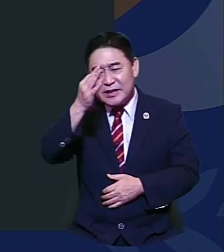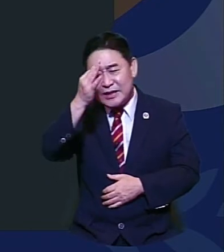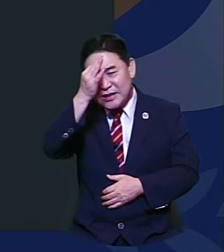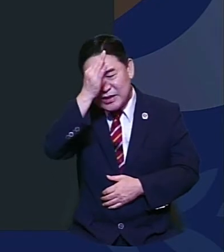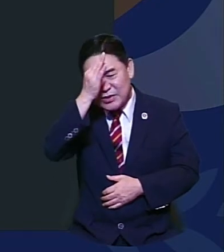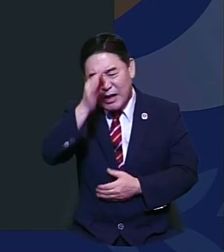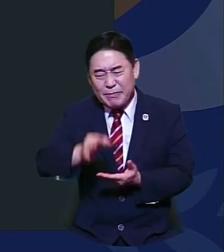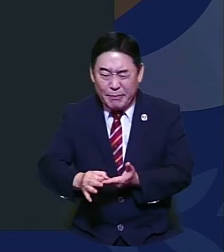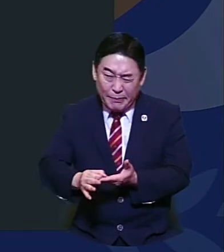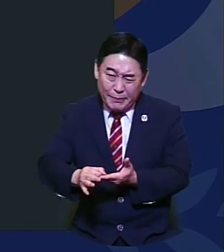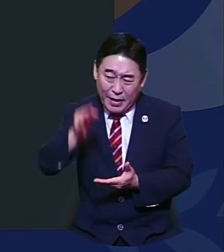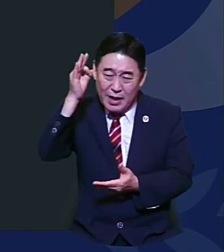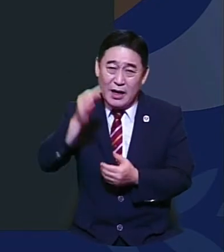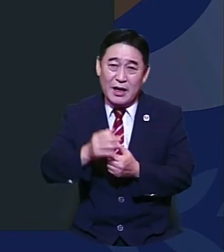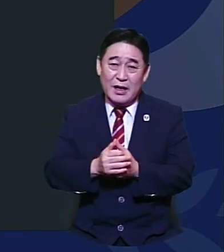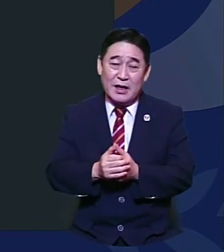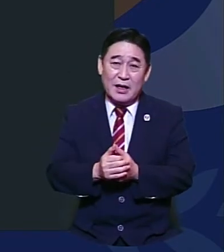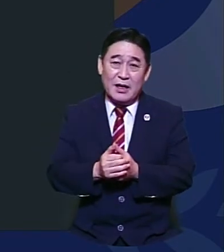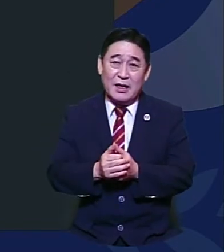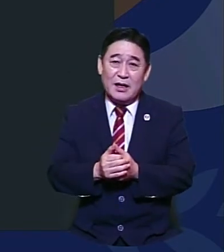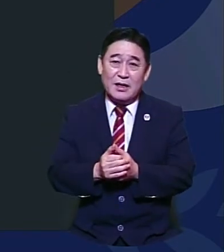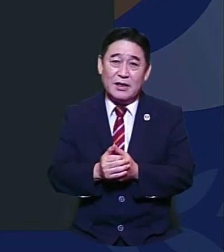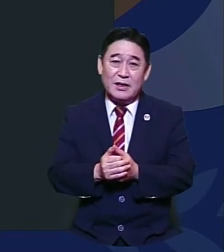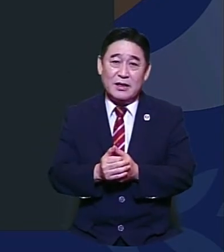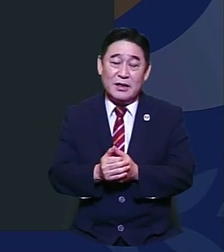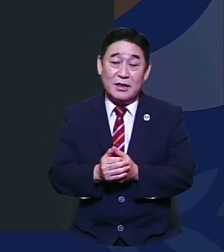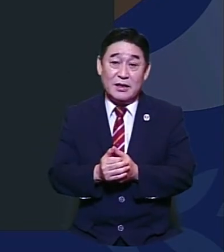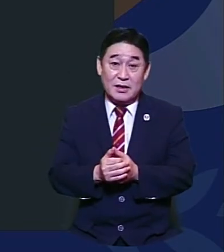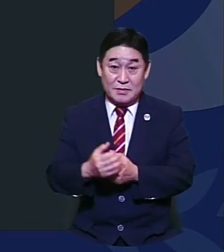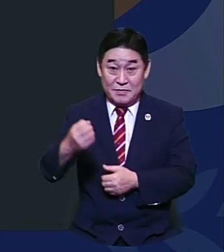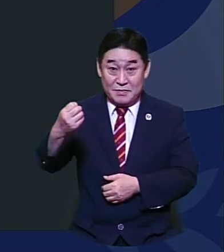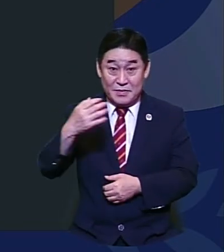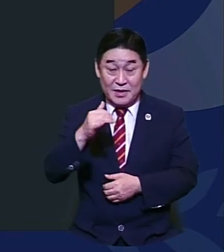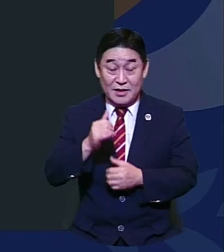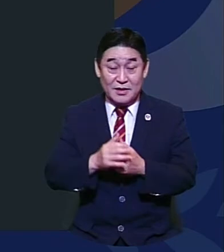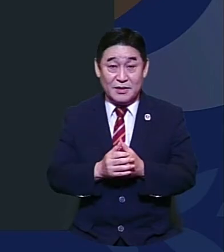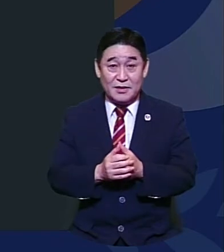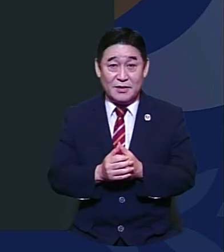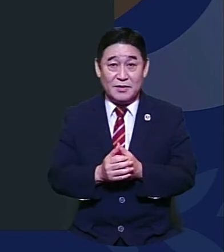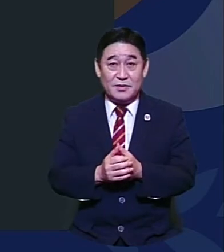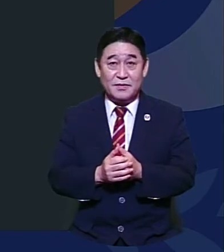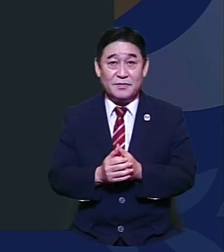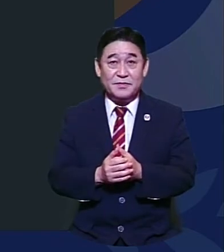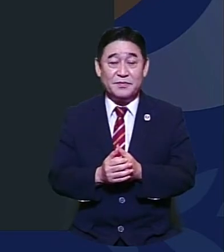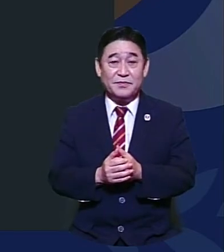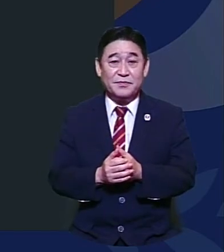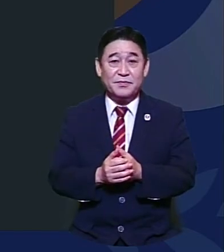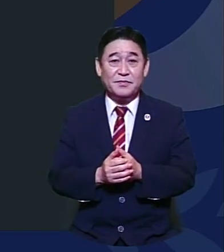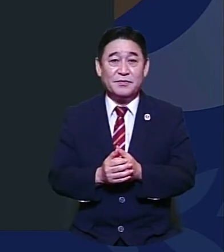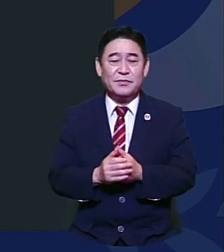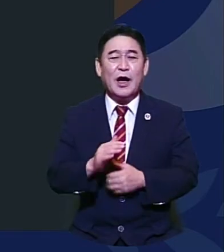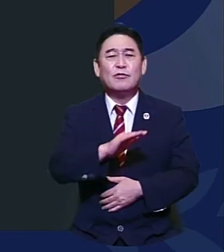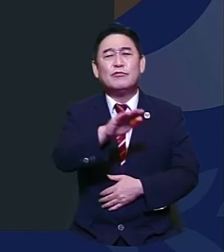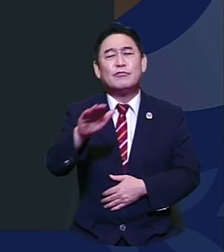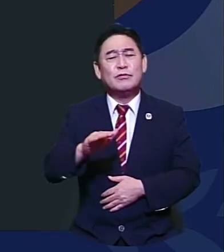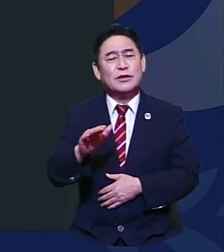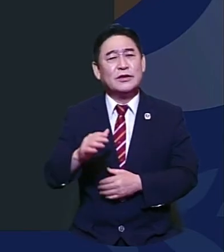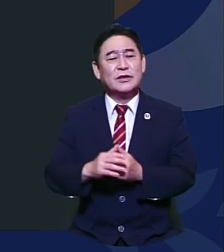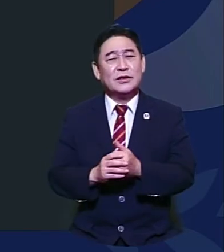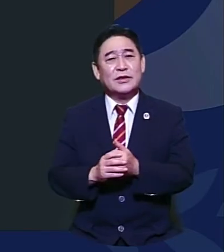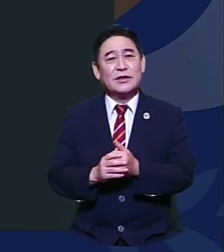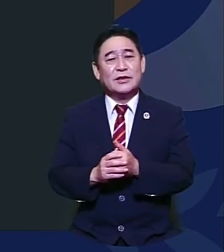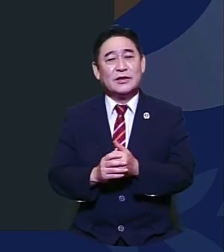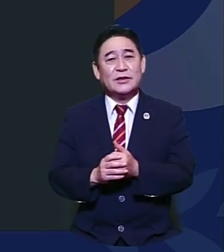right? According to this question, then we keep highlighting the importance of this